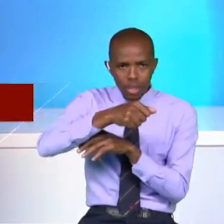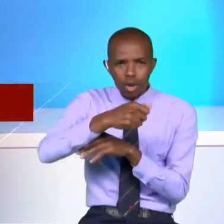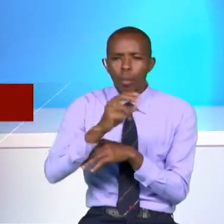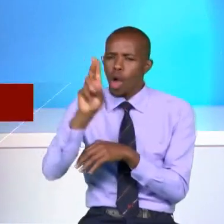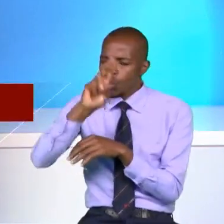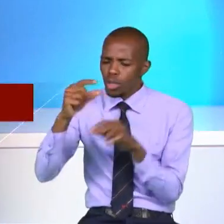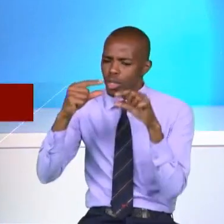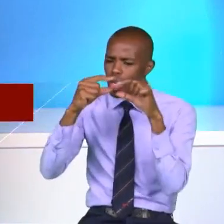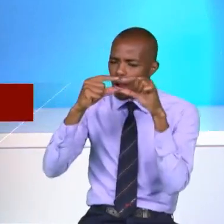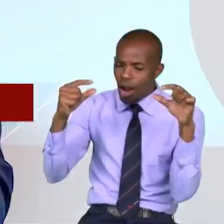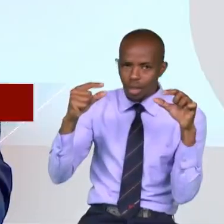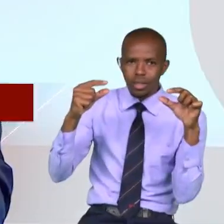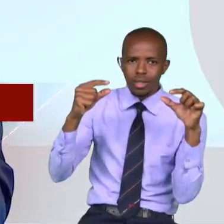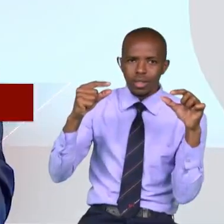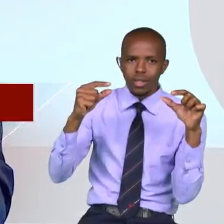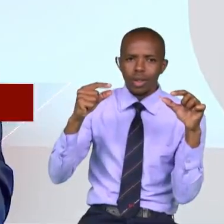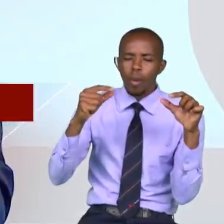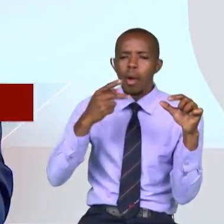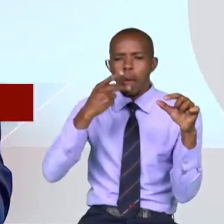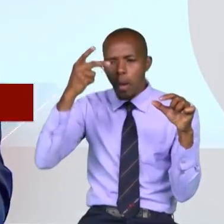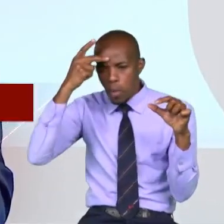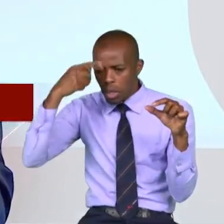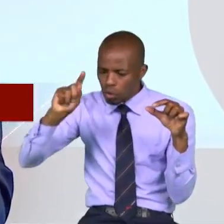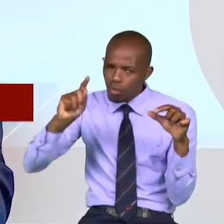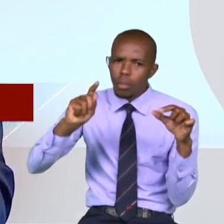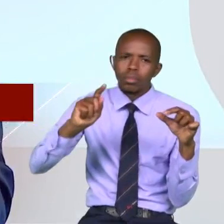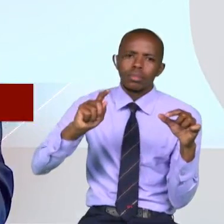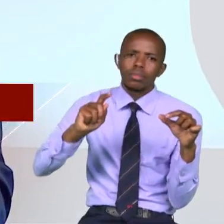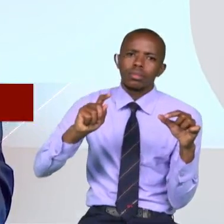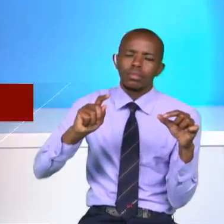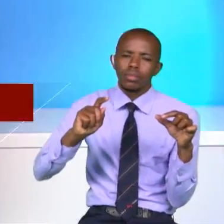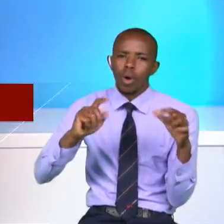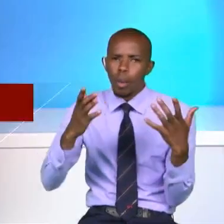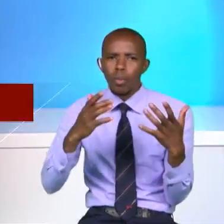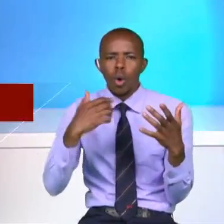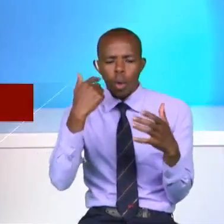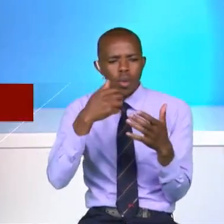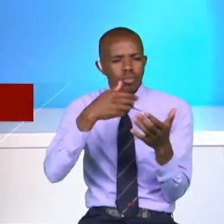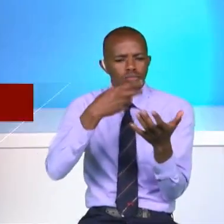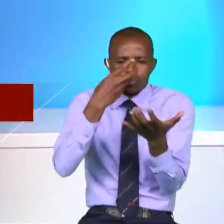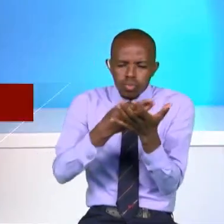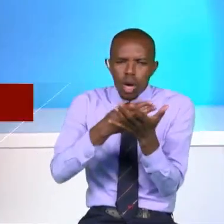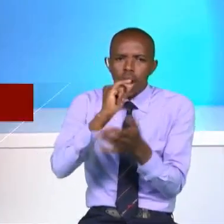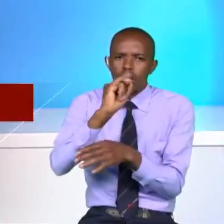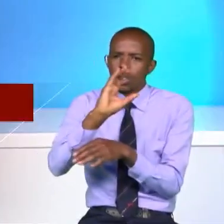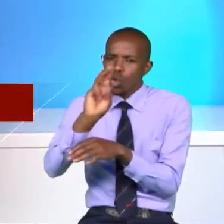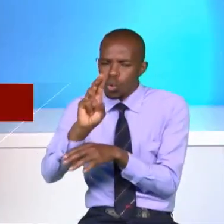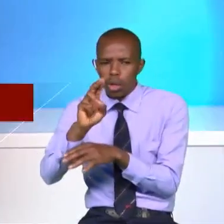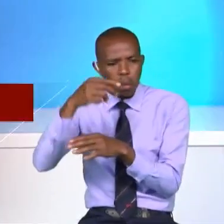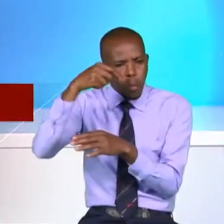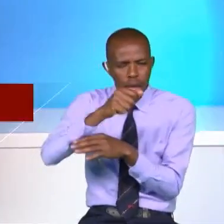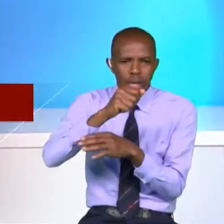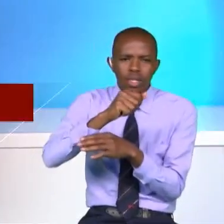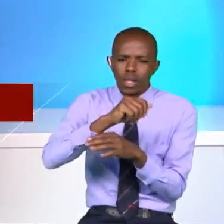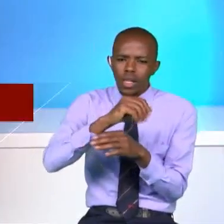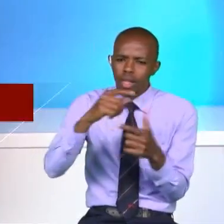use that card where his or her parent or himself or herself has been admitted into ICU to swipe and go home without a